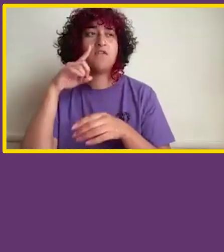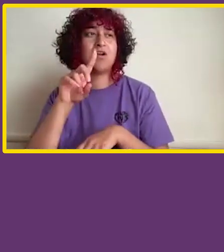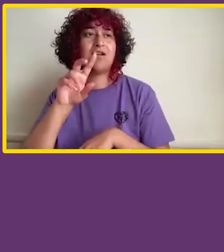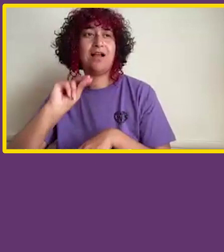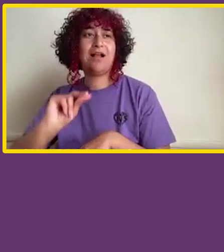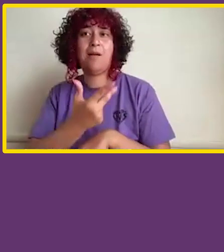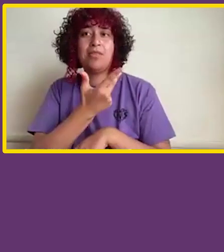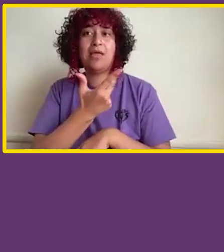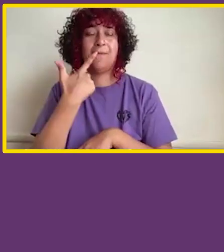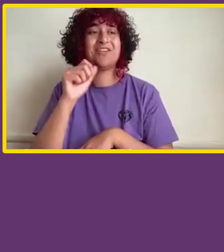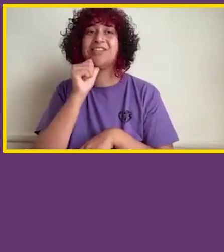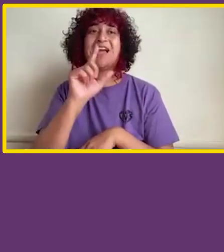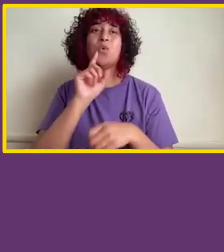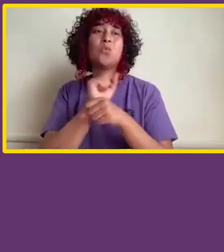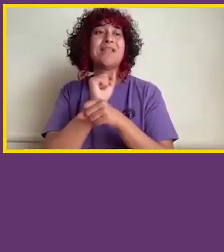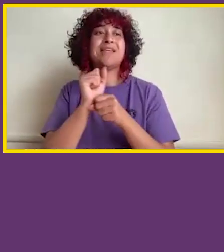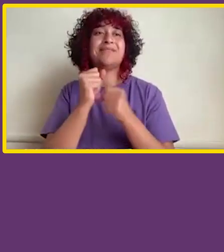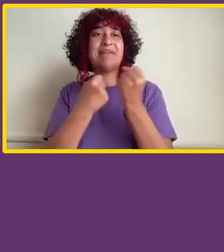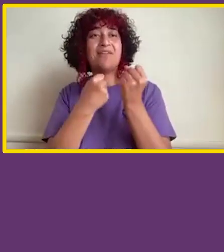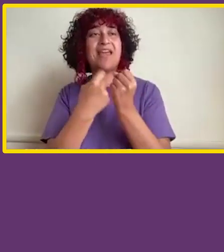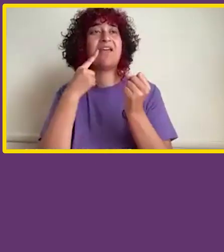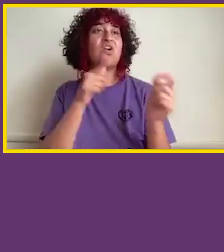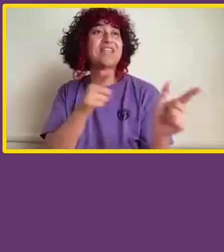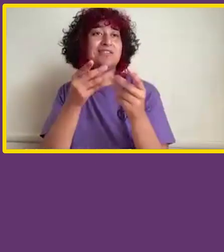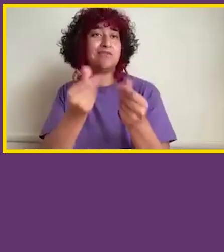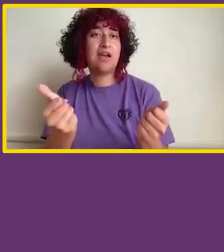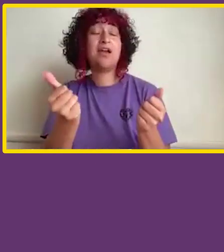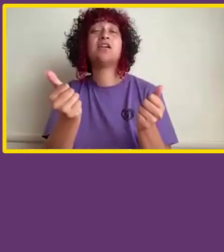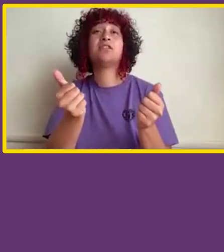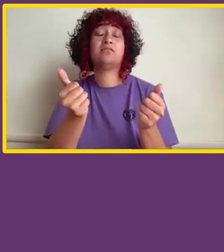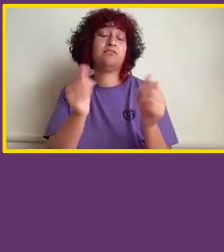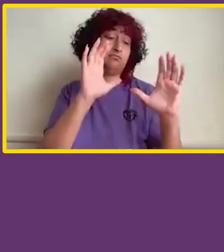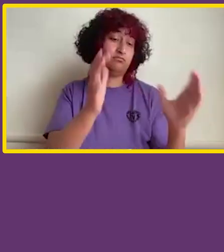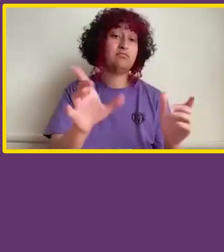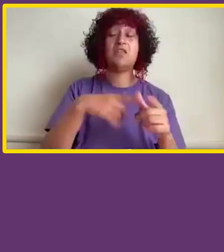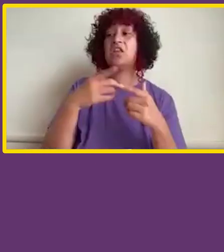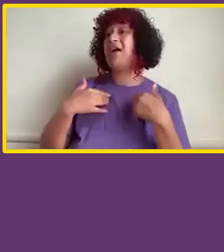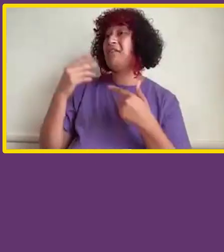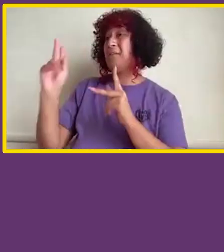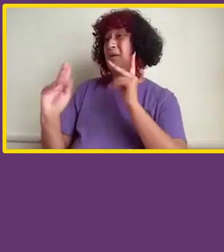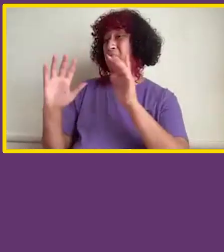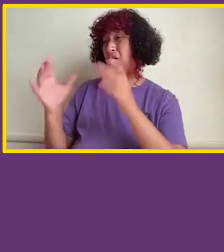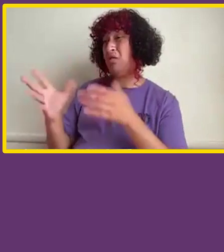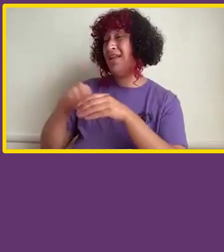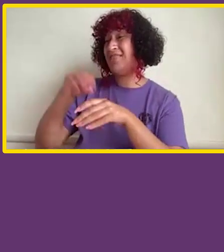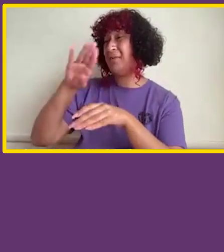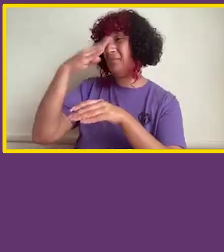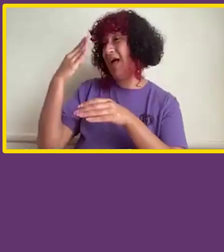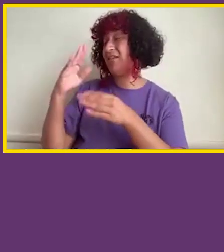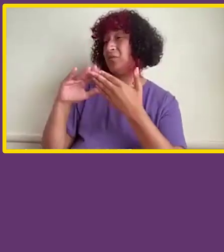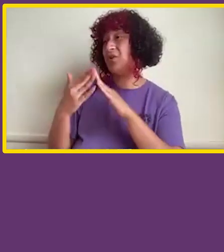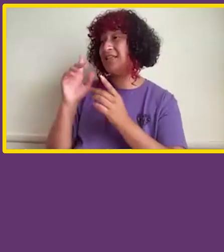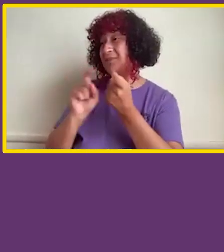she's not really advocating for the ceasefire. And then you have folks that are primarily within the Black community, and